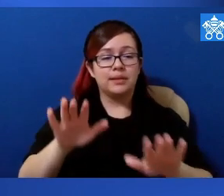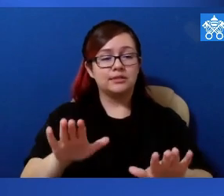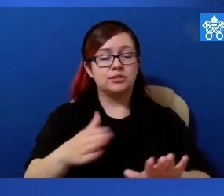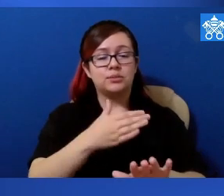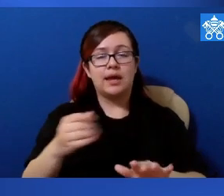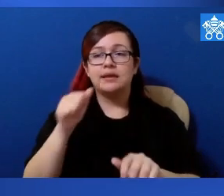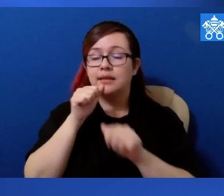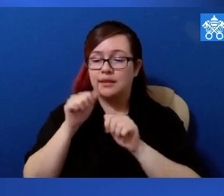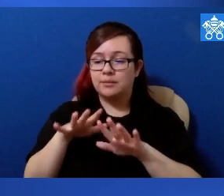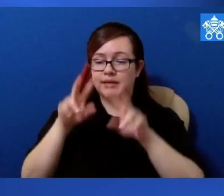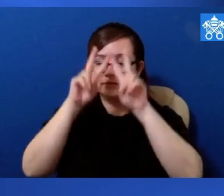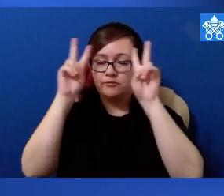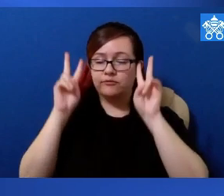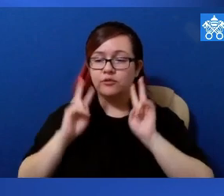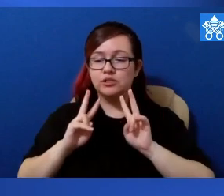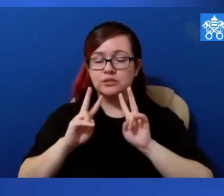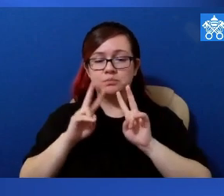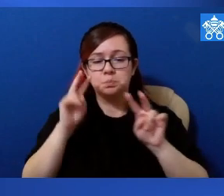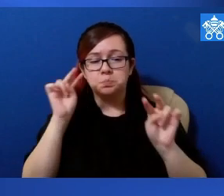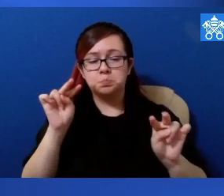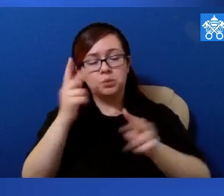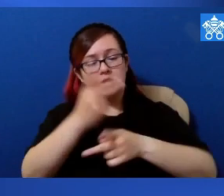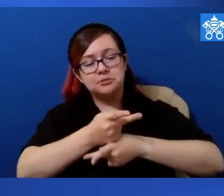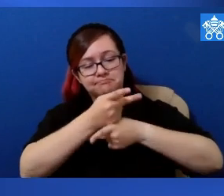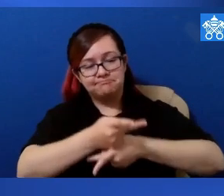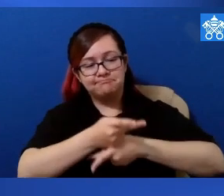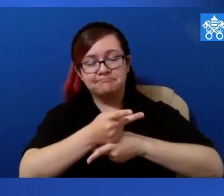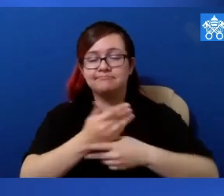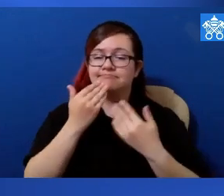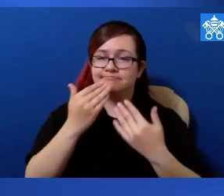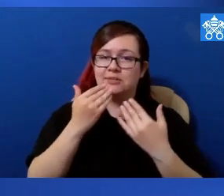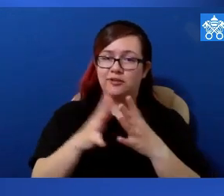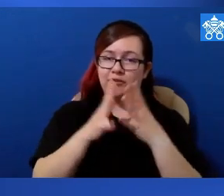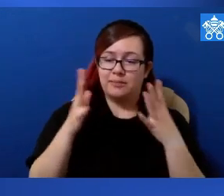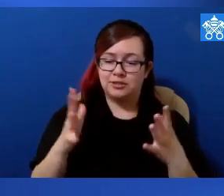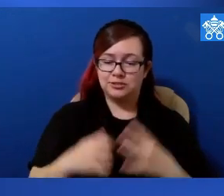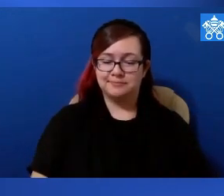May the Lord bless you, and may the Blessed Virgin watch over you. Thank you very much.